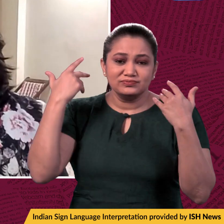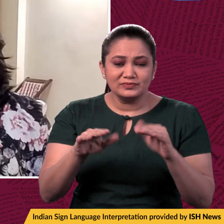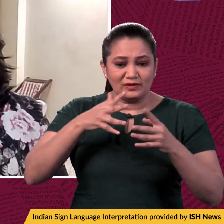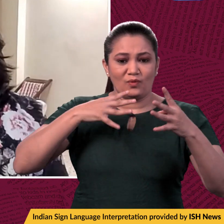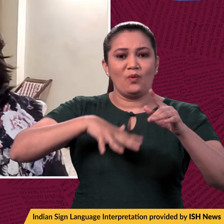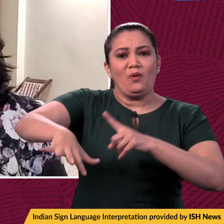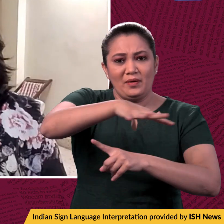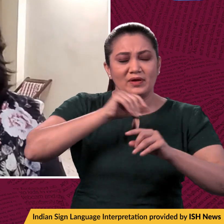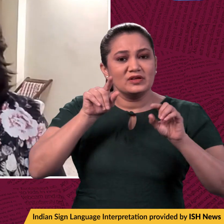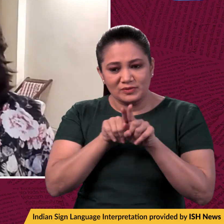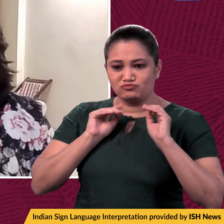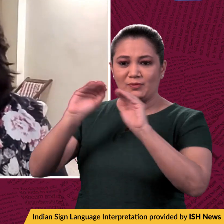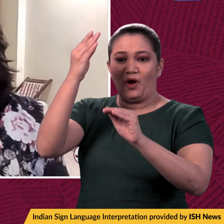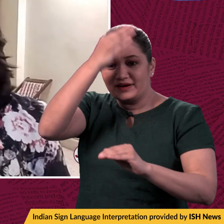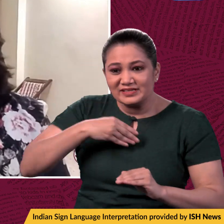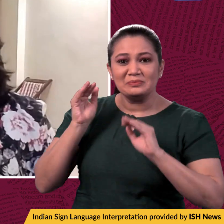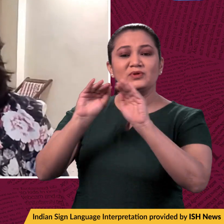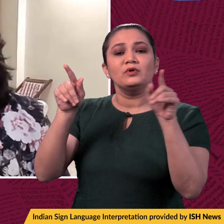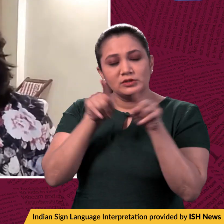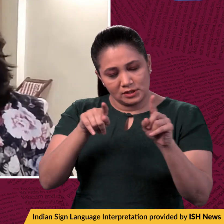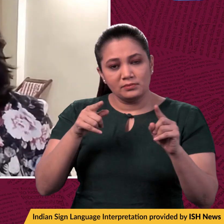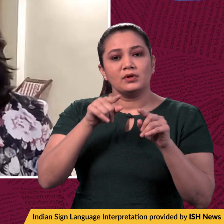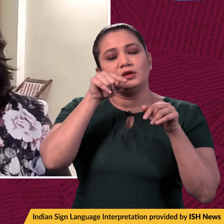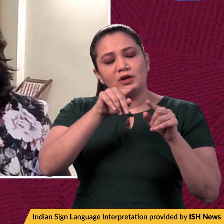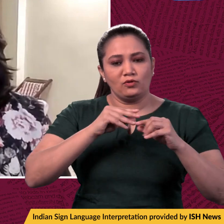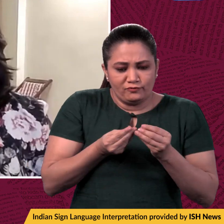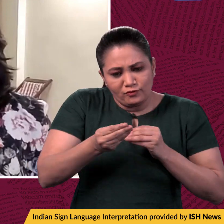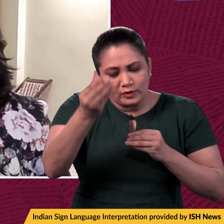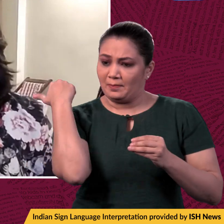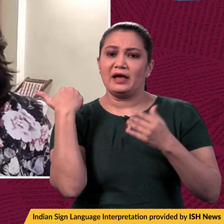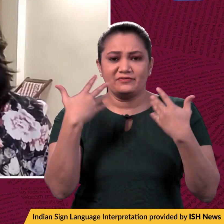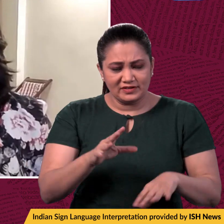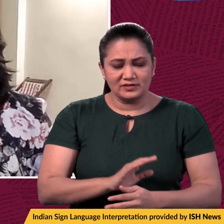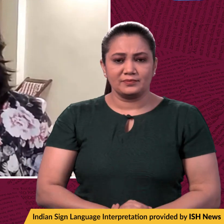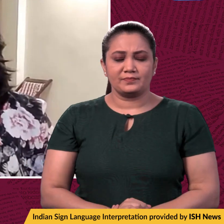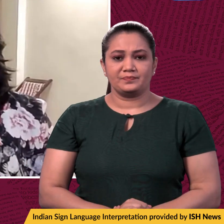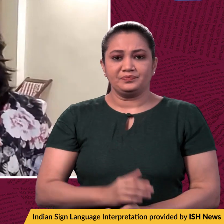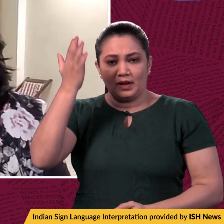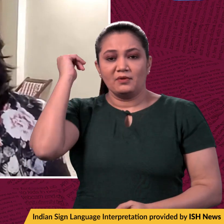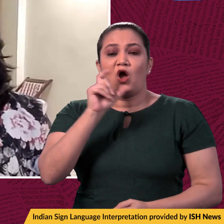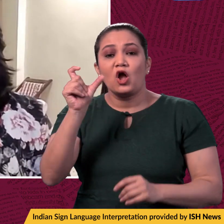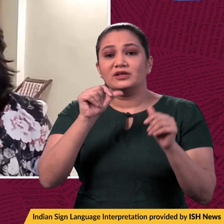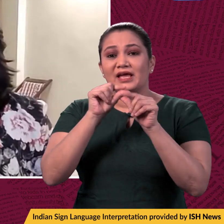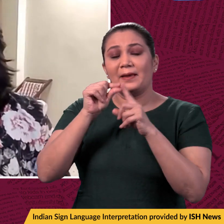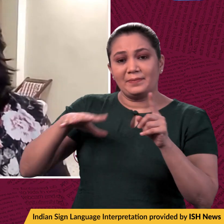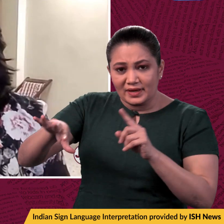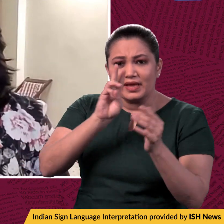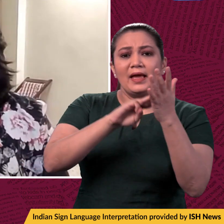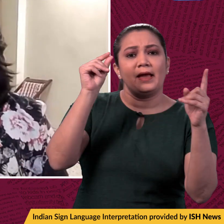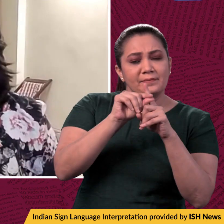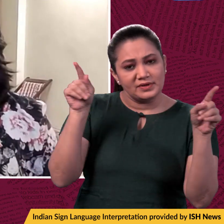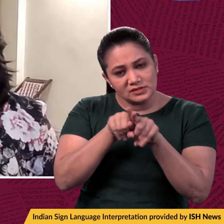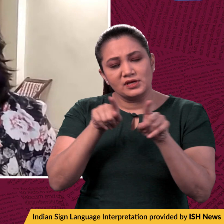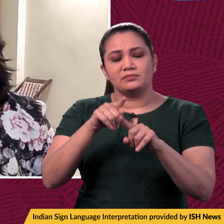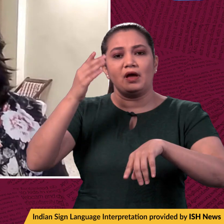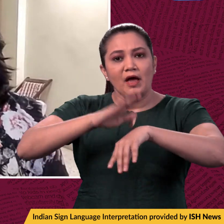a protest march on the campus to extend their support to what's going on in the state of Karnataka. Earlier, colleges in Andhra Pradesh and